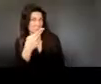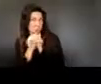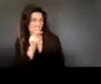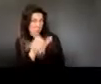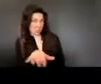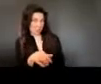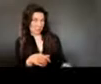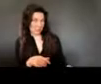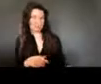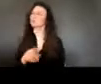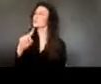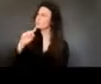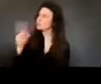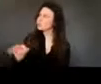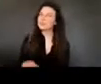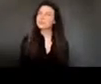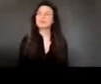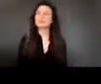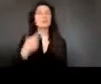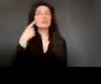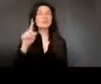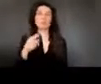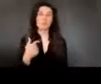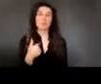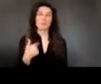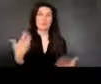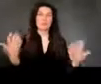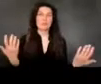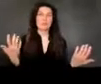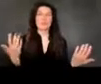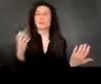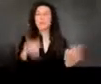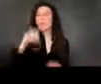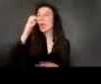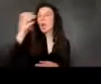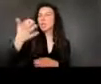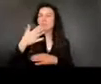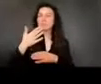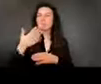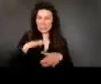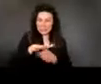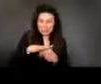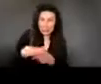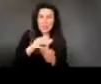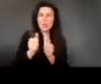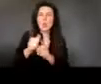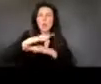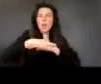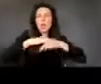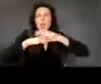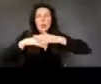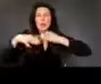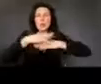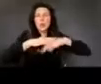Absolutely. Yeah, for me, thinking about this idea of layered space, I think it kind of